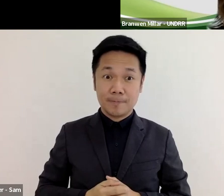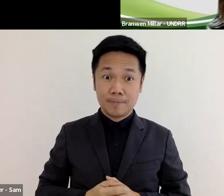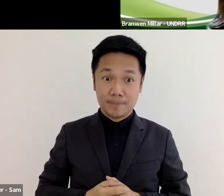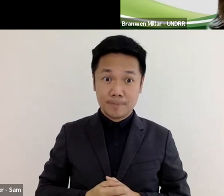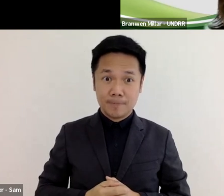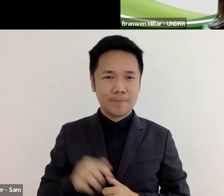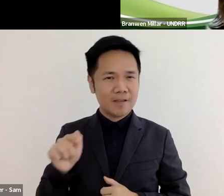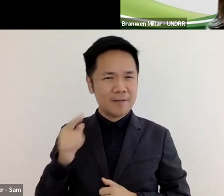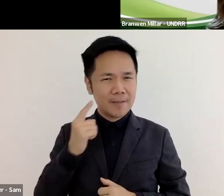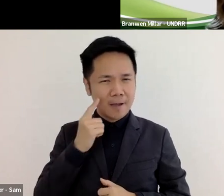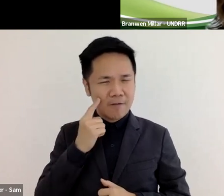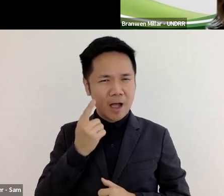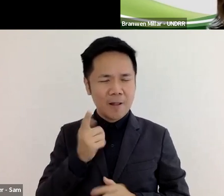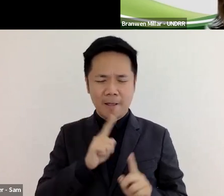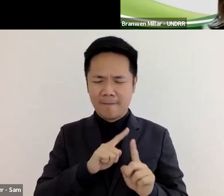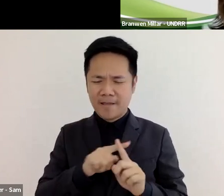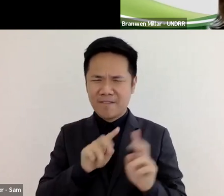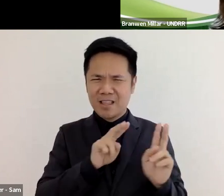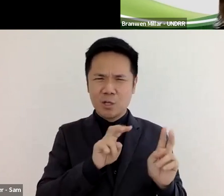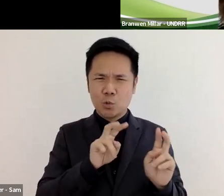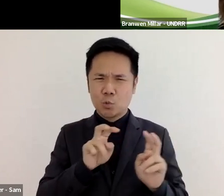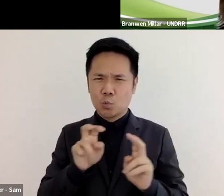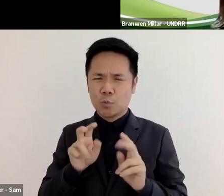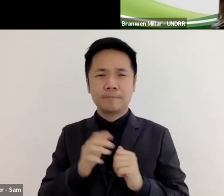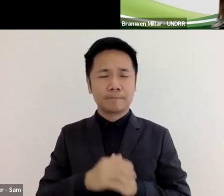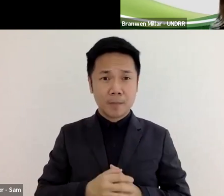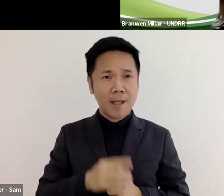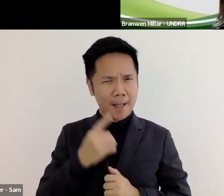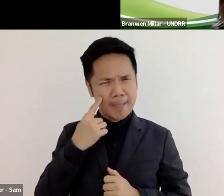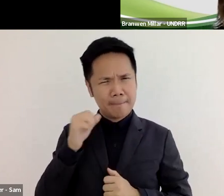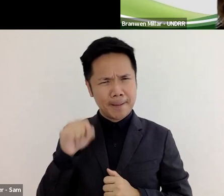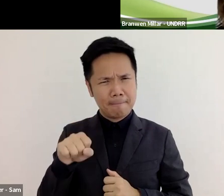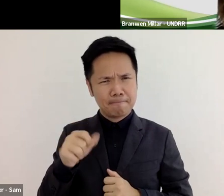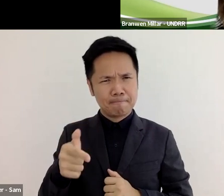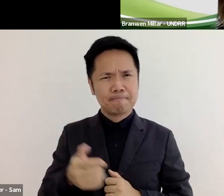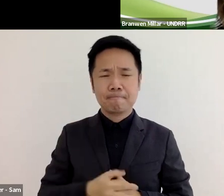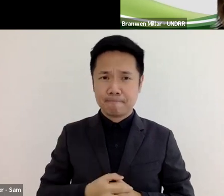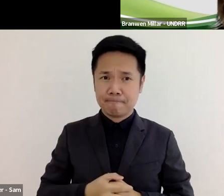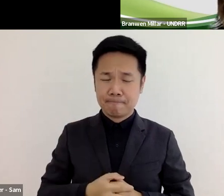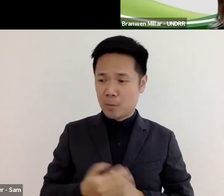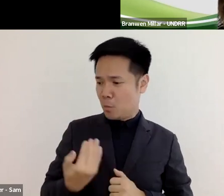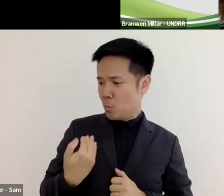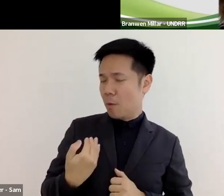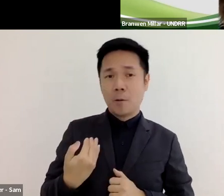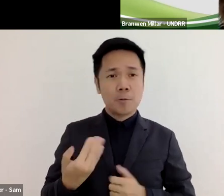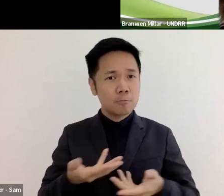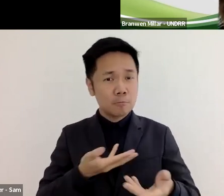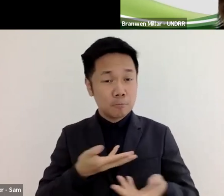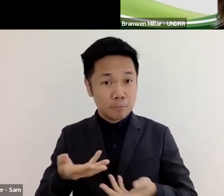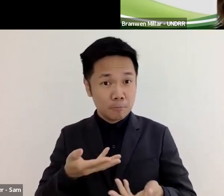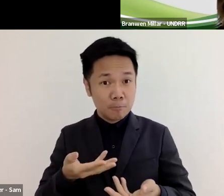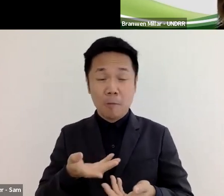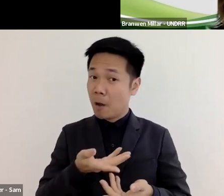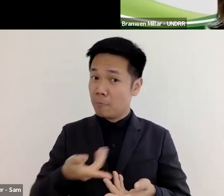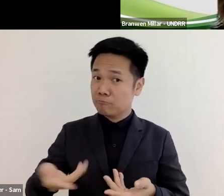we are talking about. And I do agree with the with the panelists, a very good